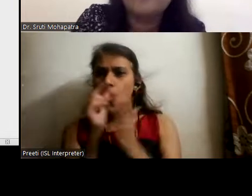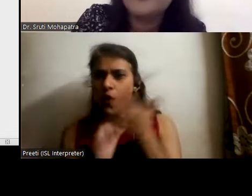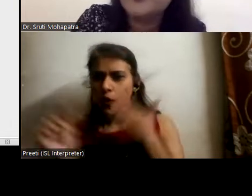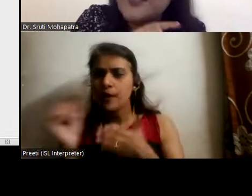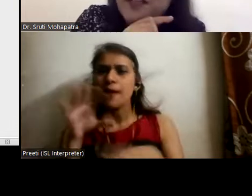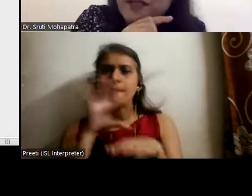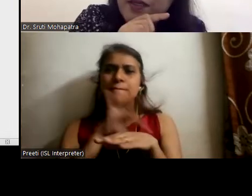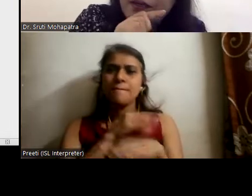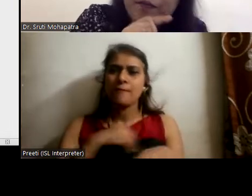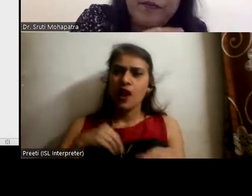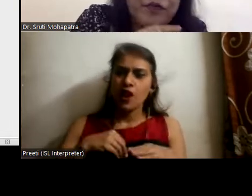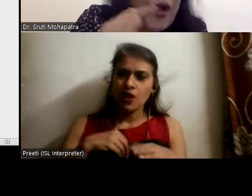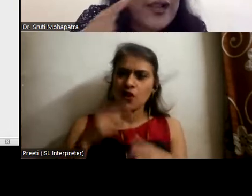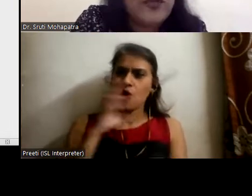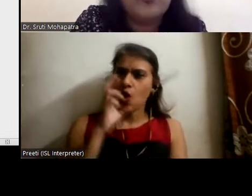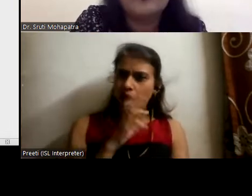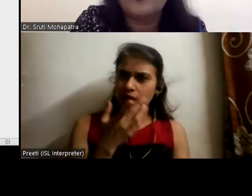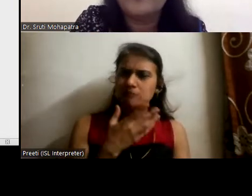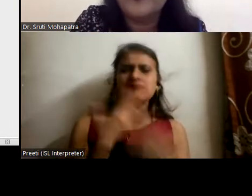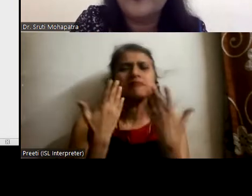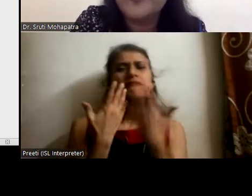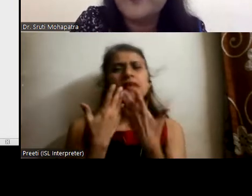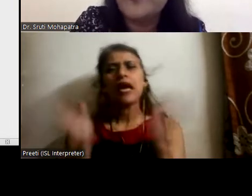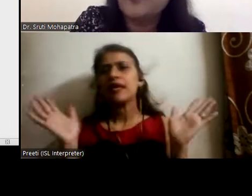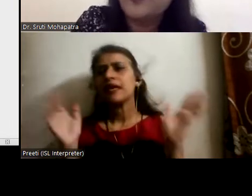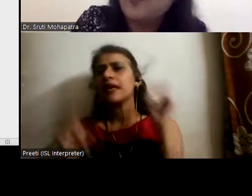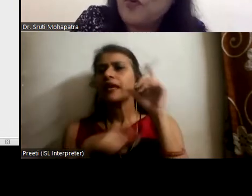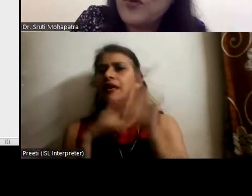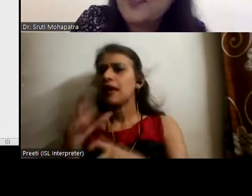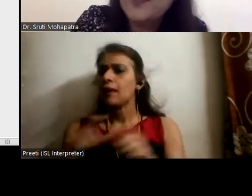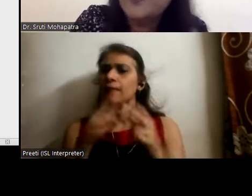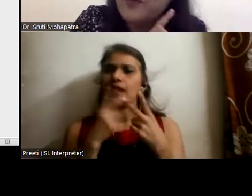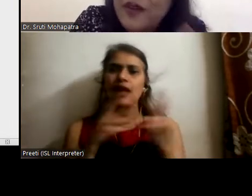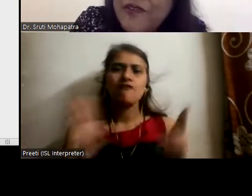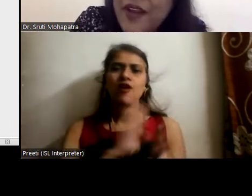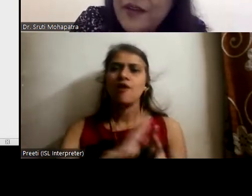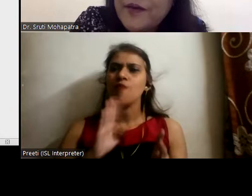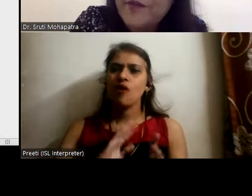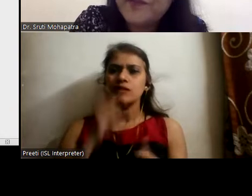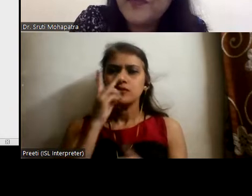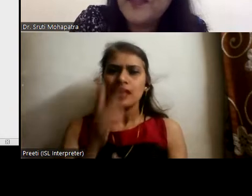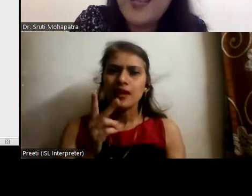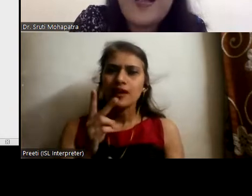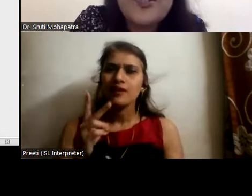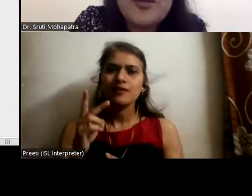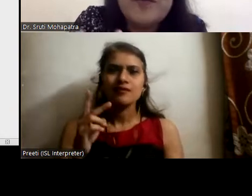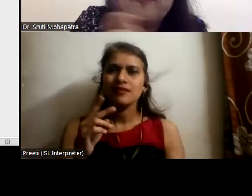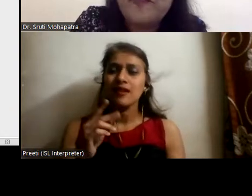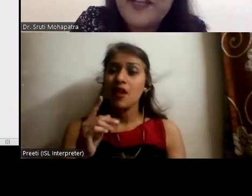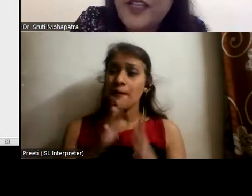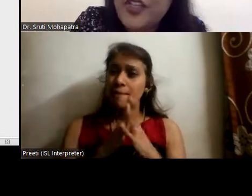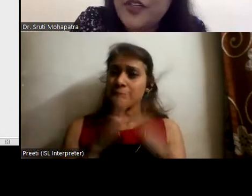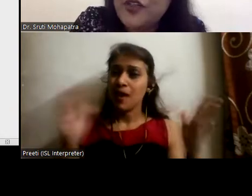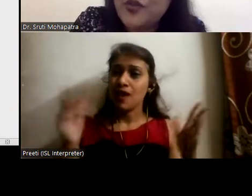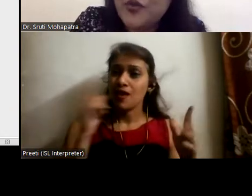medical colleges, and you go to the corporate bodies, when you look at the boards, you will find large number of